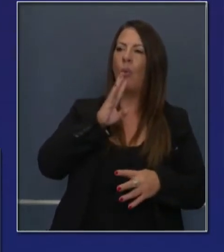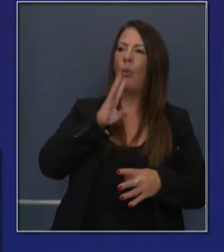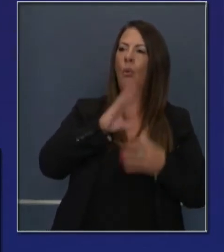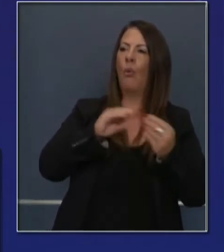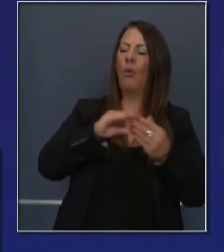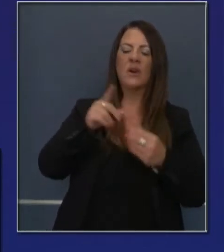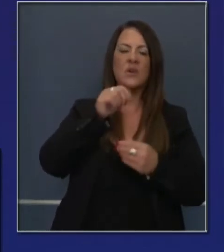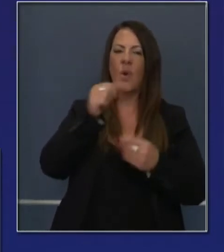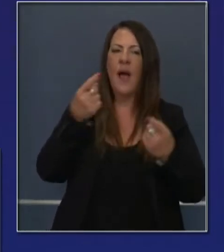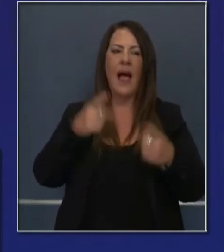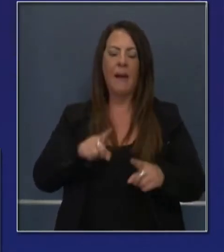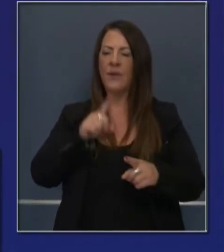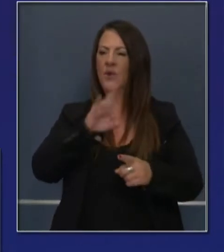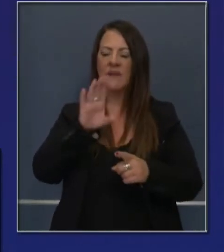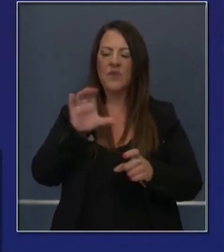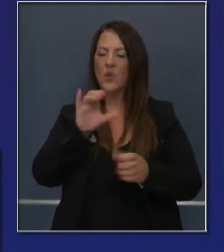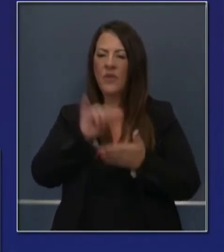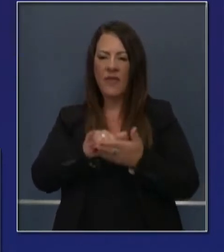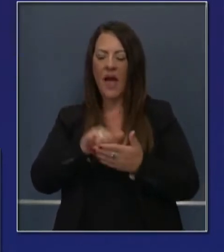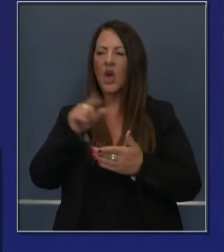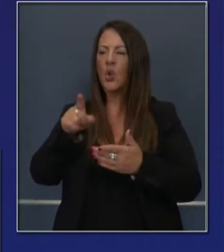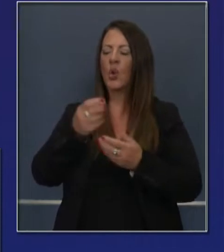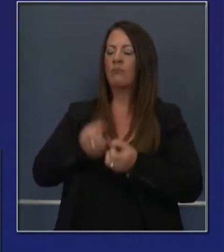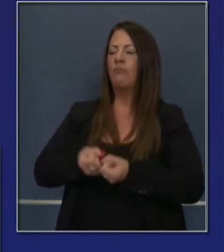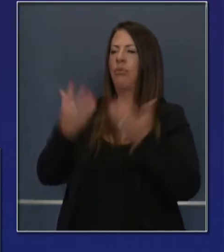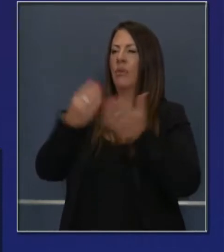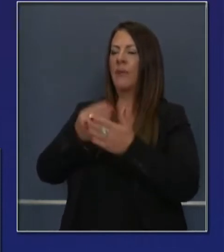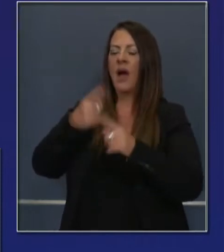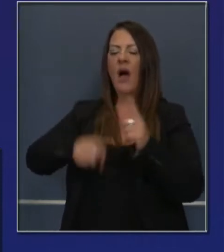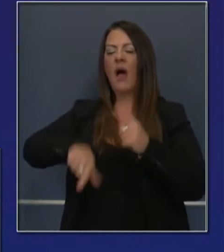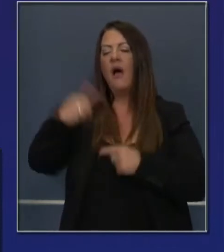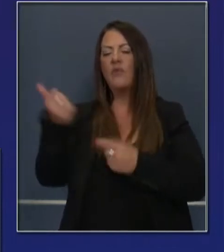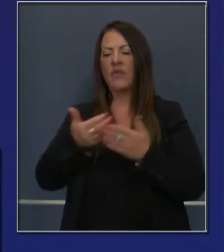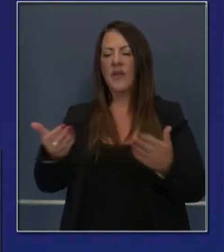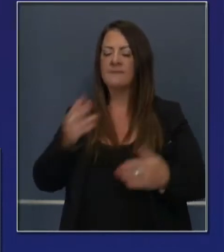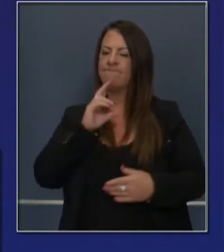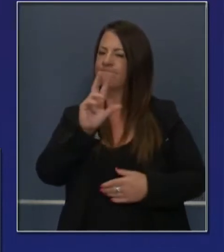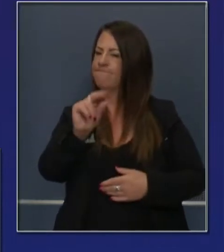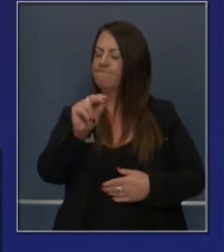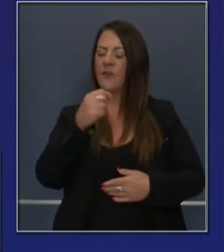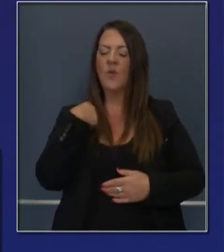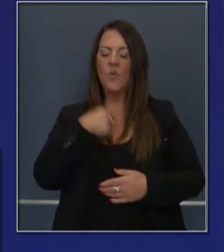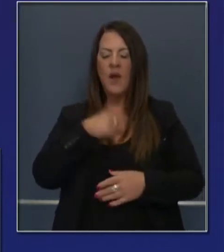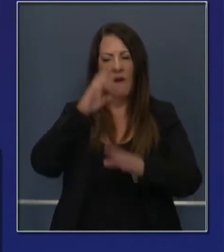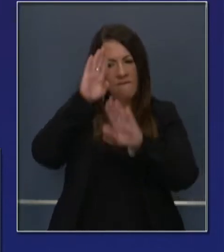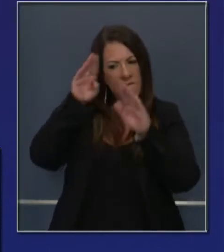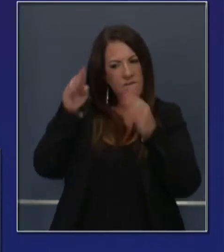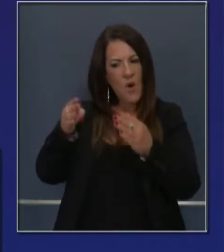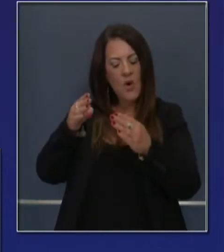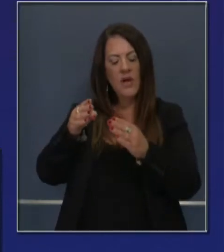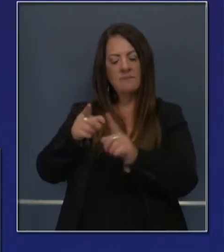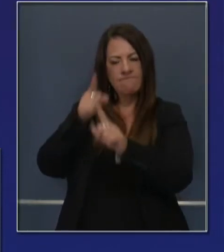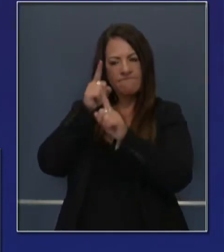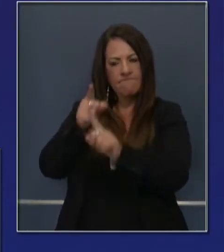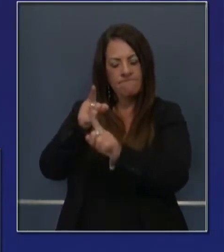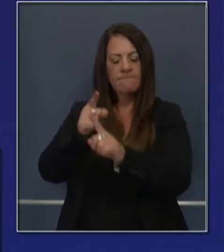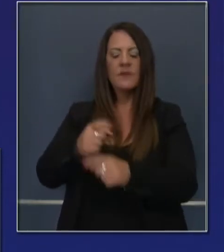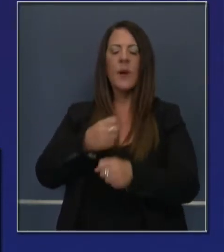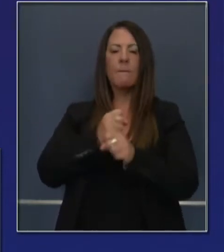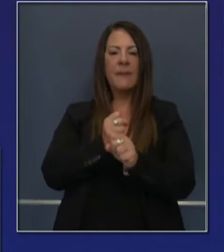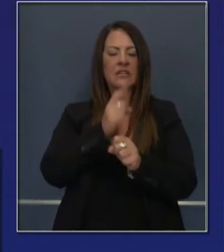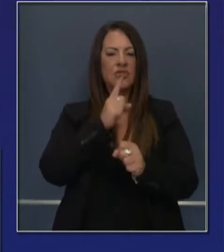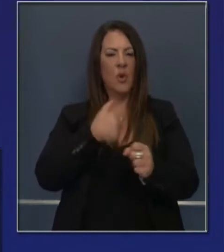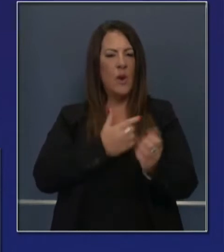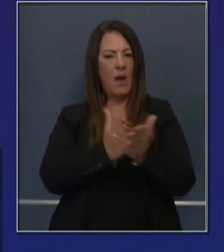is diluted. This is a different approach, focused, precise, measurable, real transparency, more